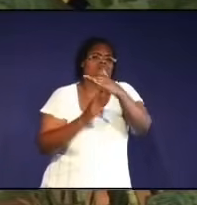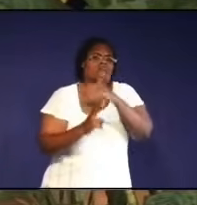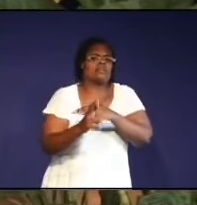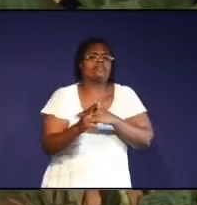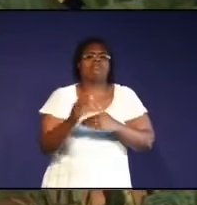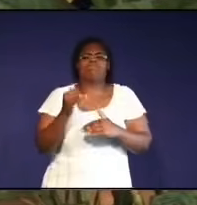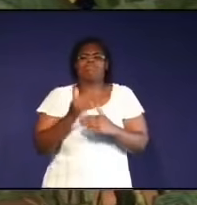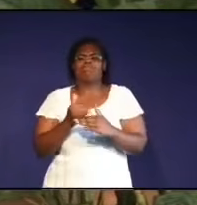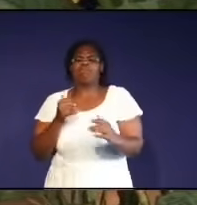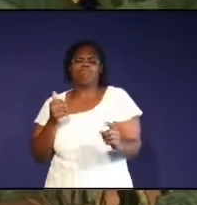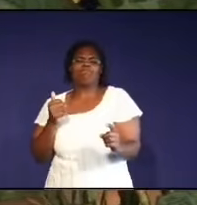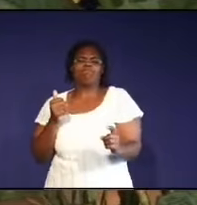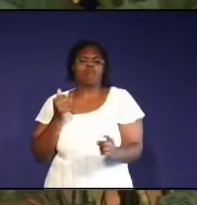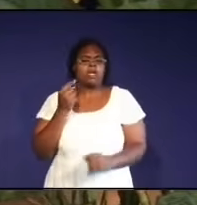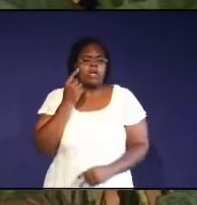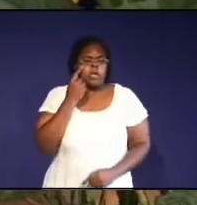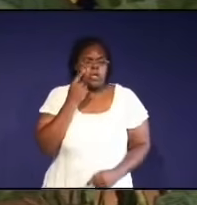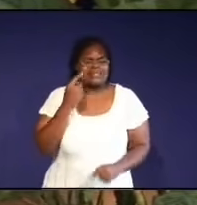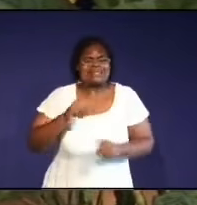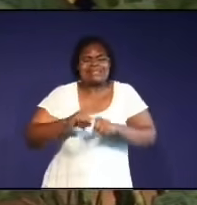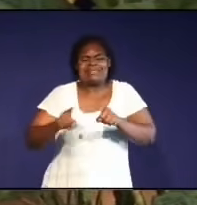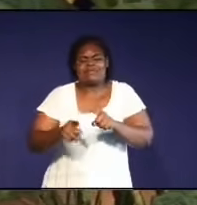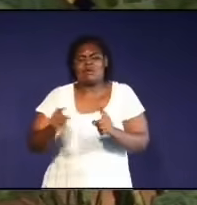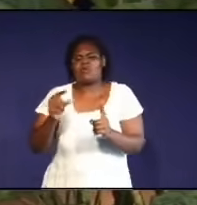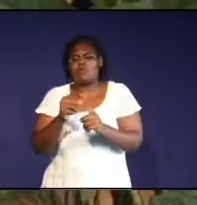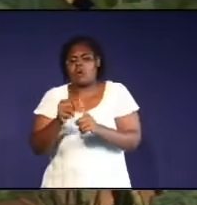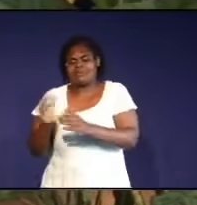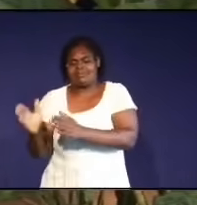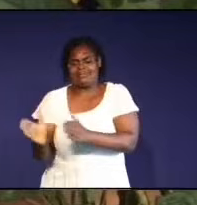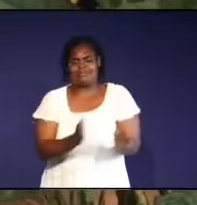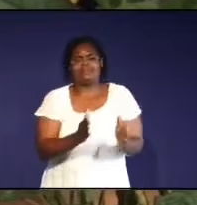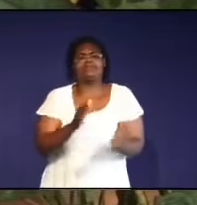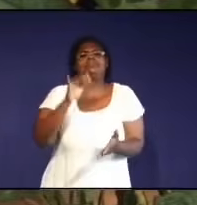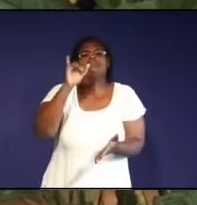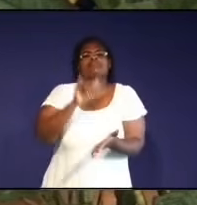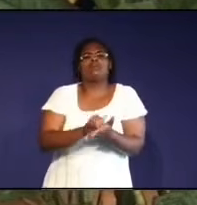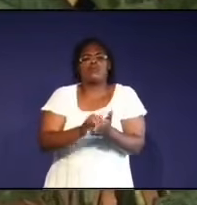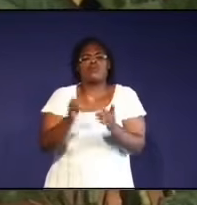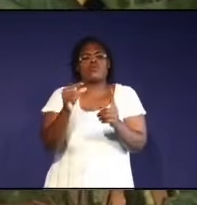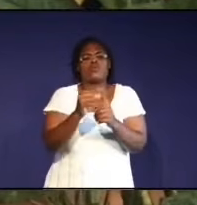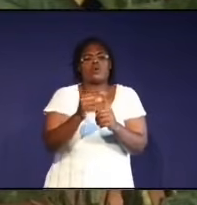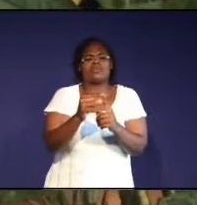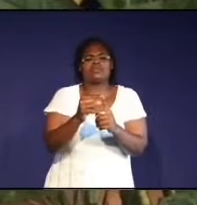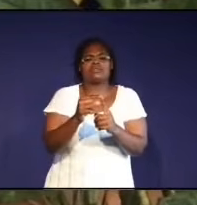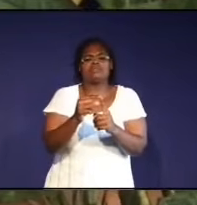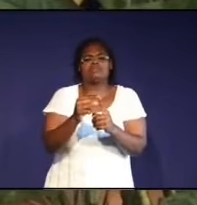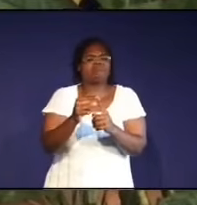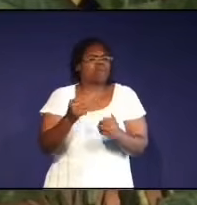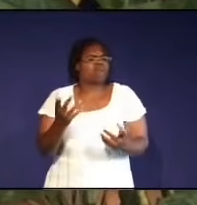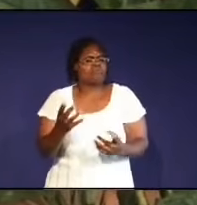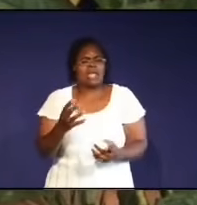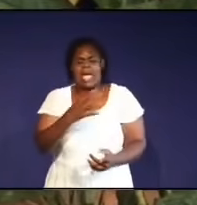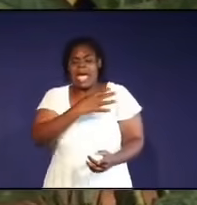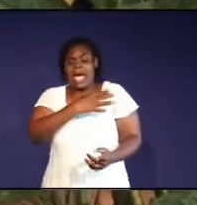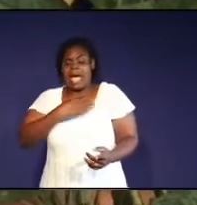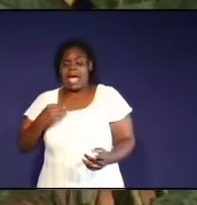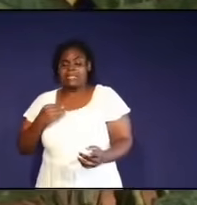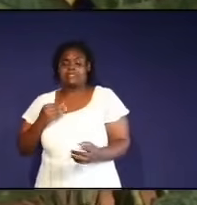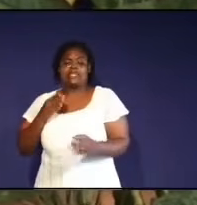bump into the wording in its same order, and the words are, "and